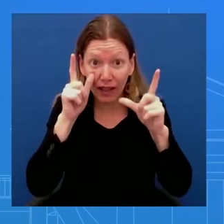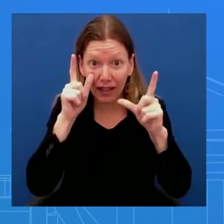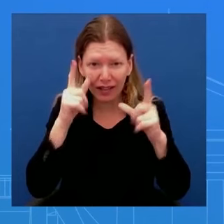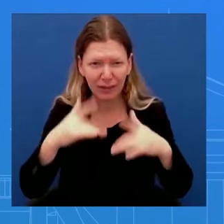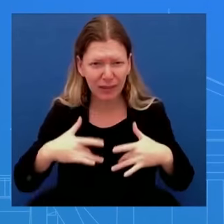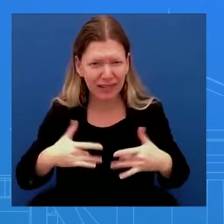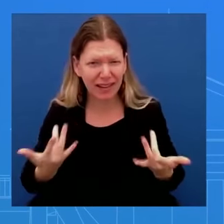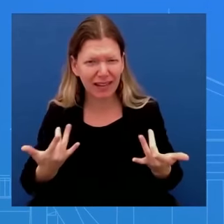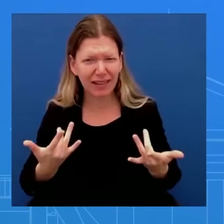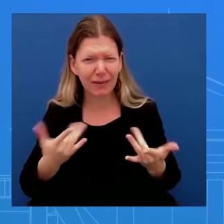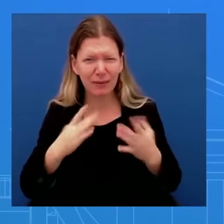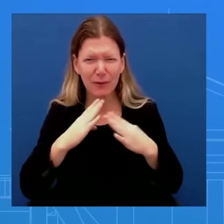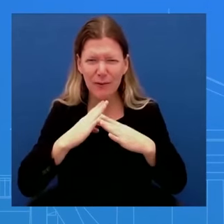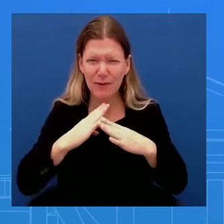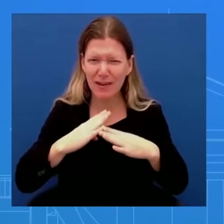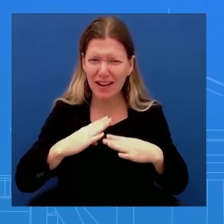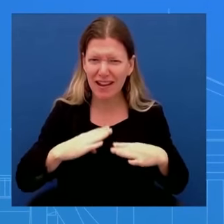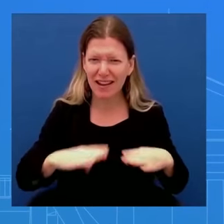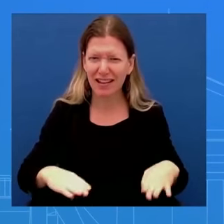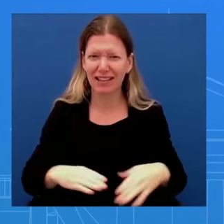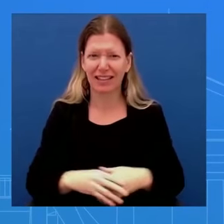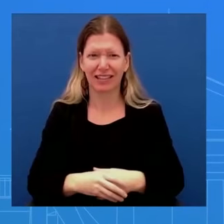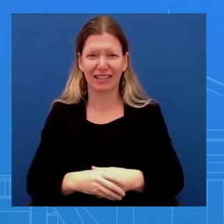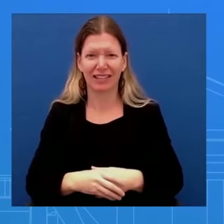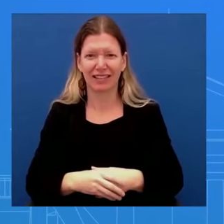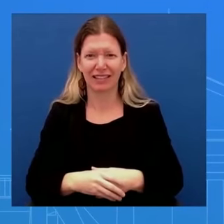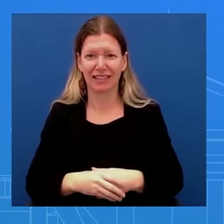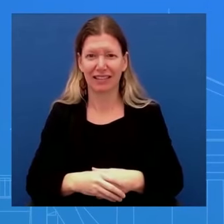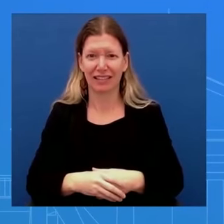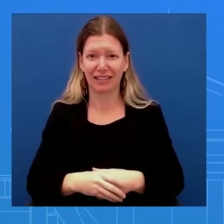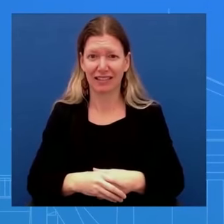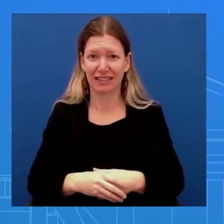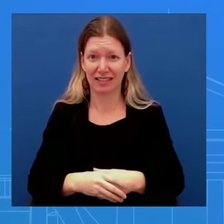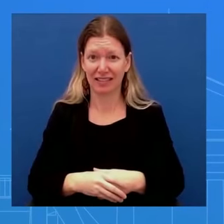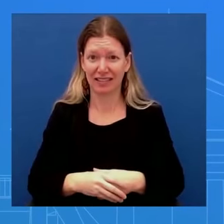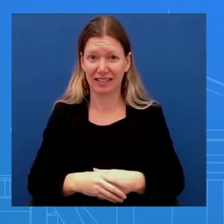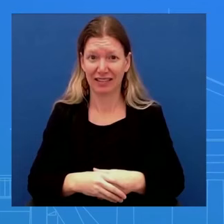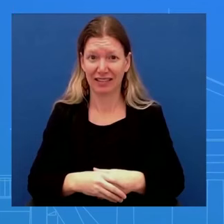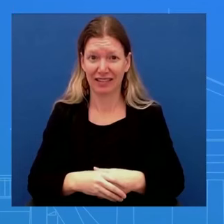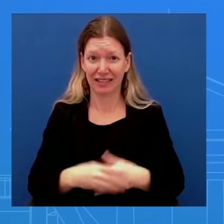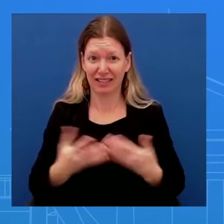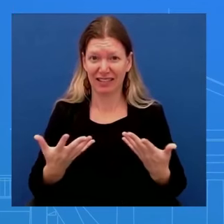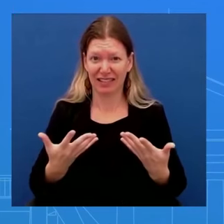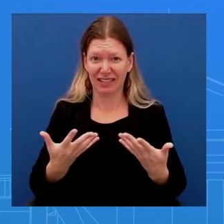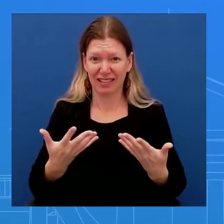Are you suggesting that he's boring to us? No, I'm suggesting you guys are low energy today. That's all.